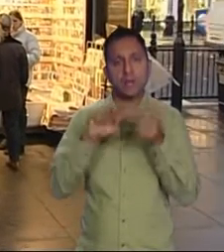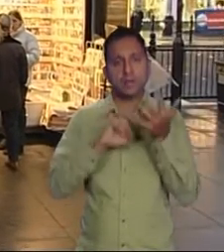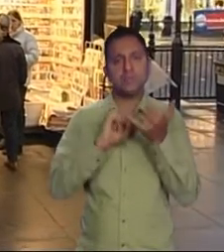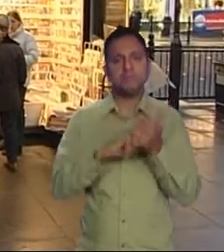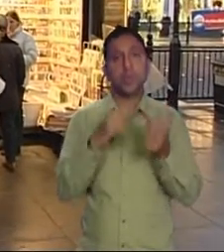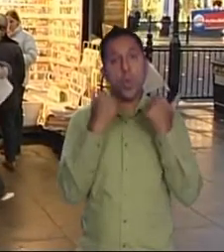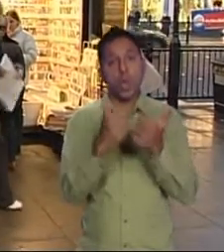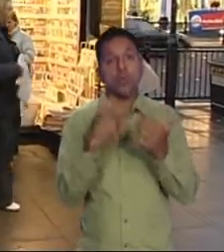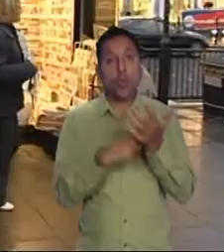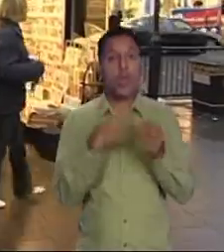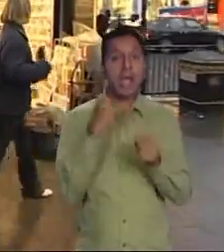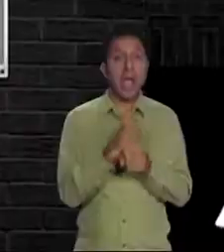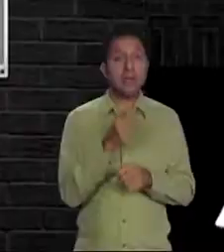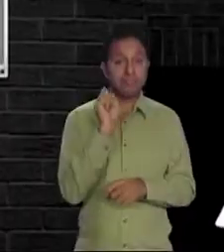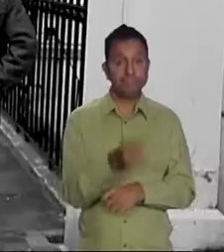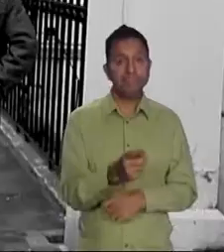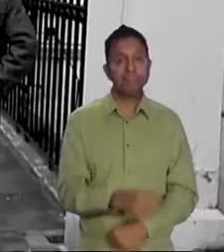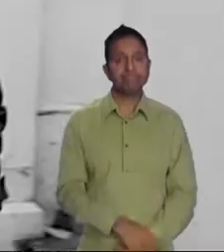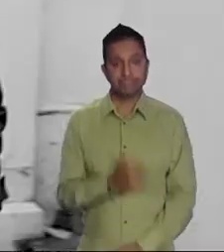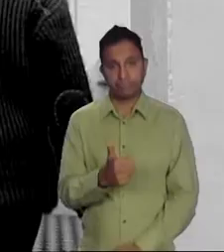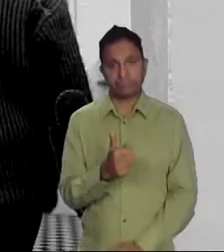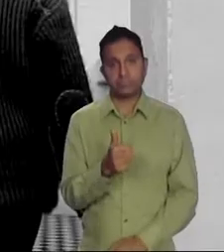way. Is it?